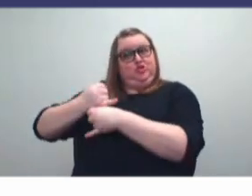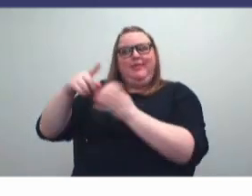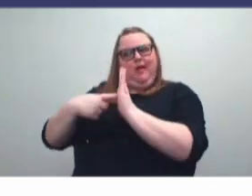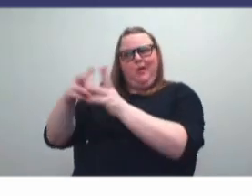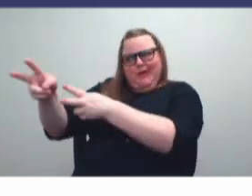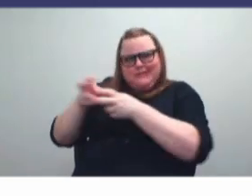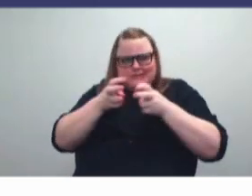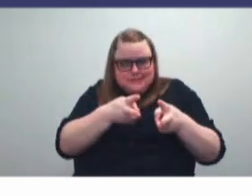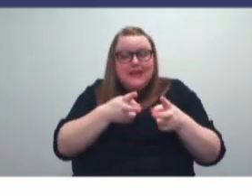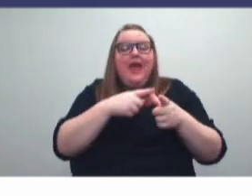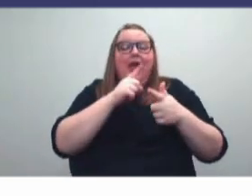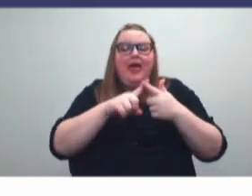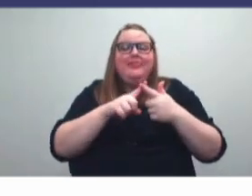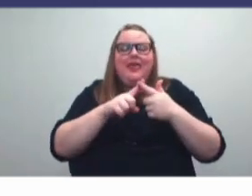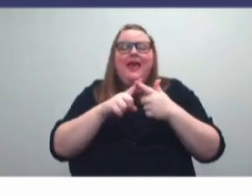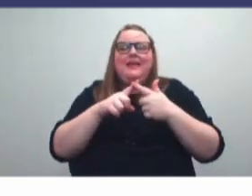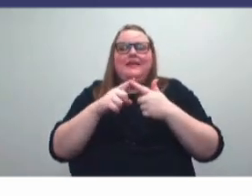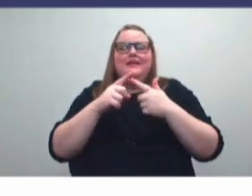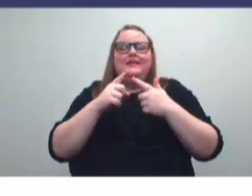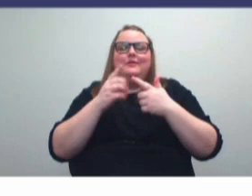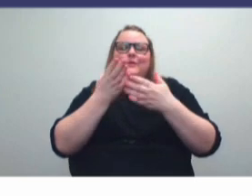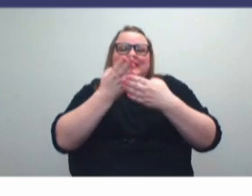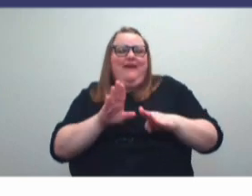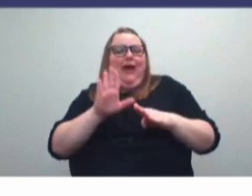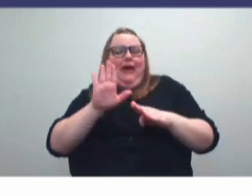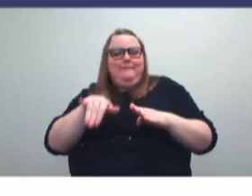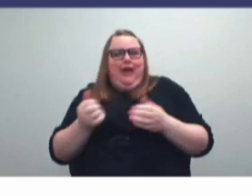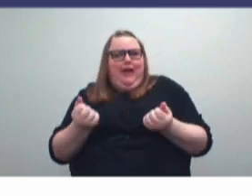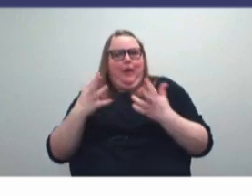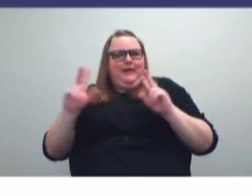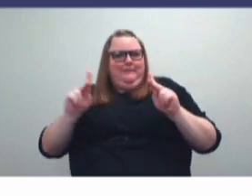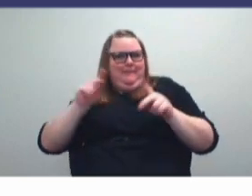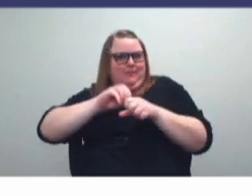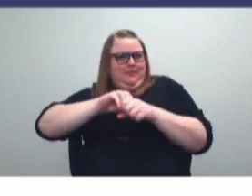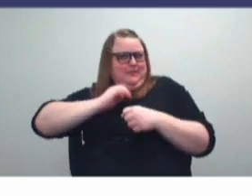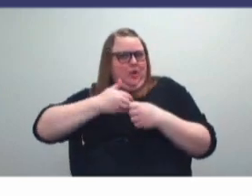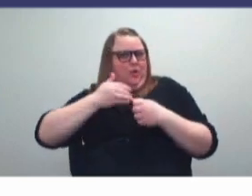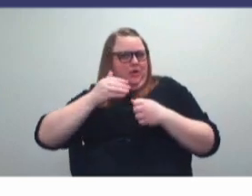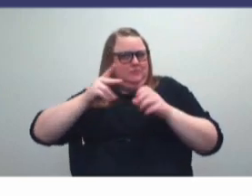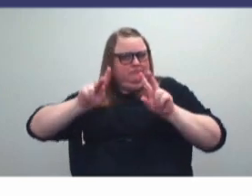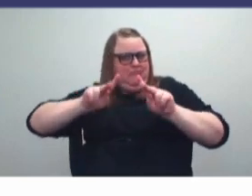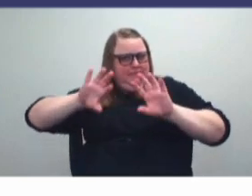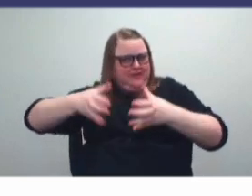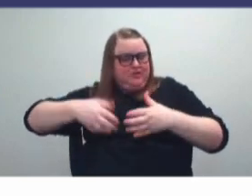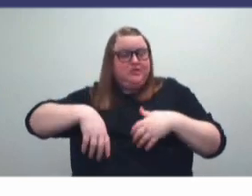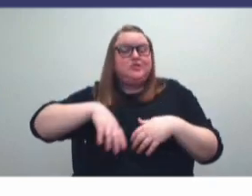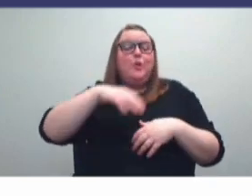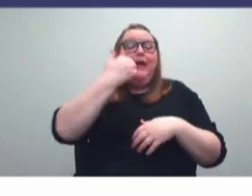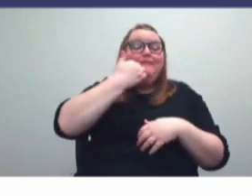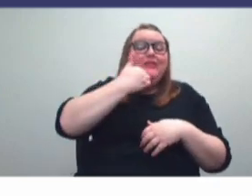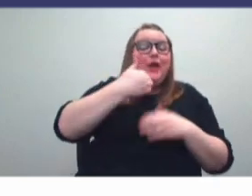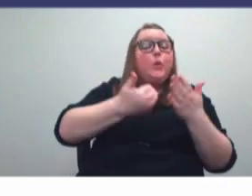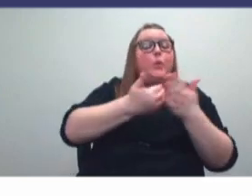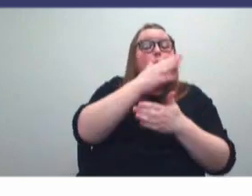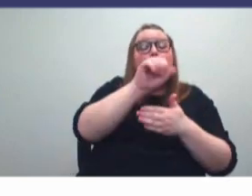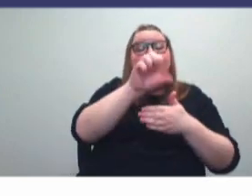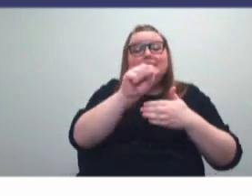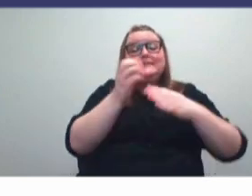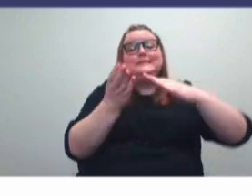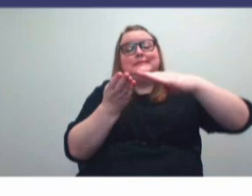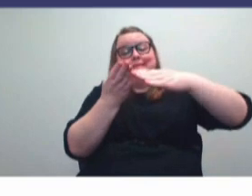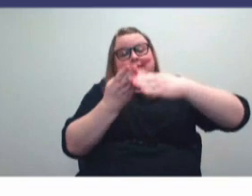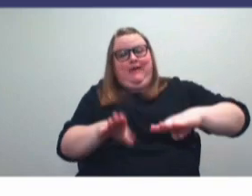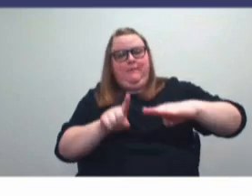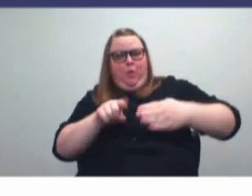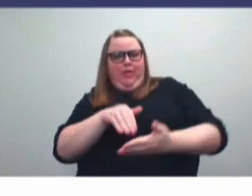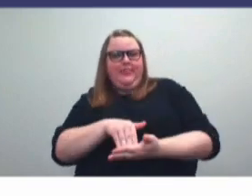per 100,000. And basically, we've been in the 3rd score category for that for the past few weeks. And I'll show you that